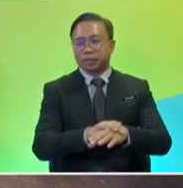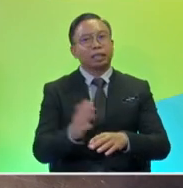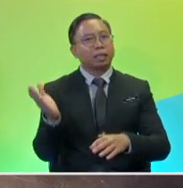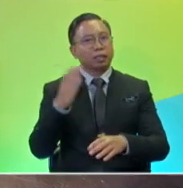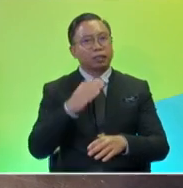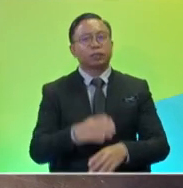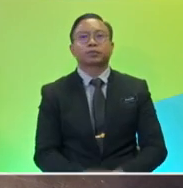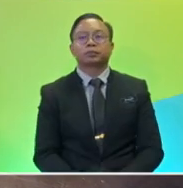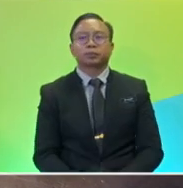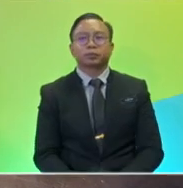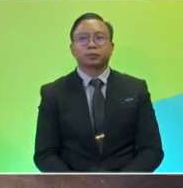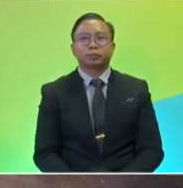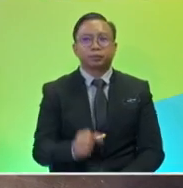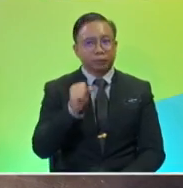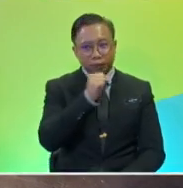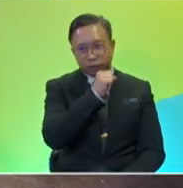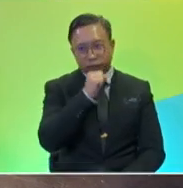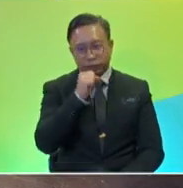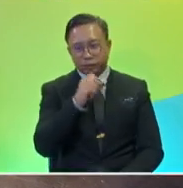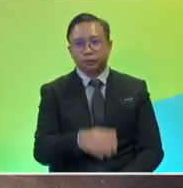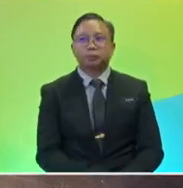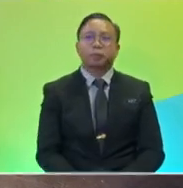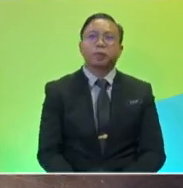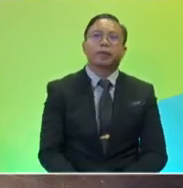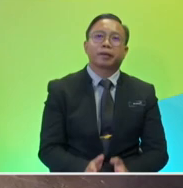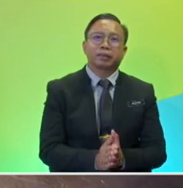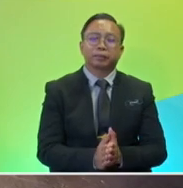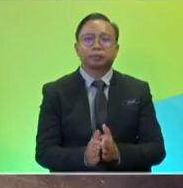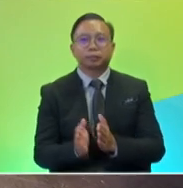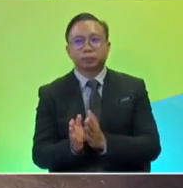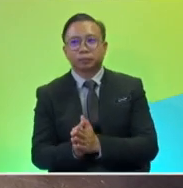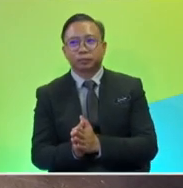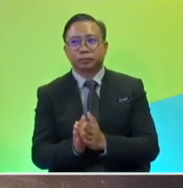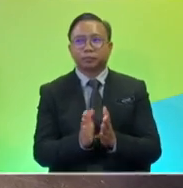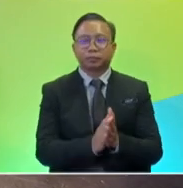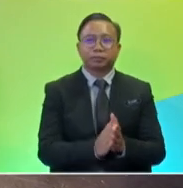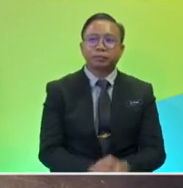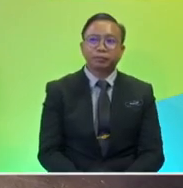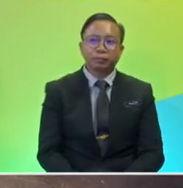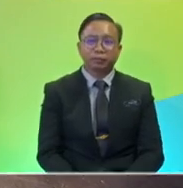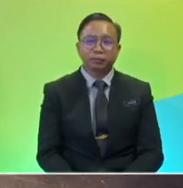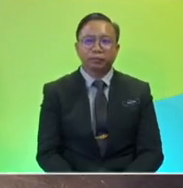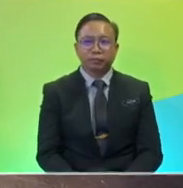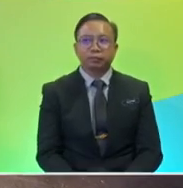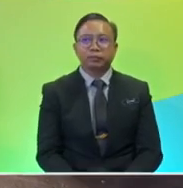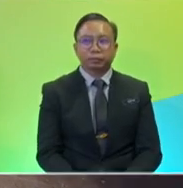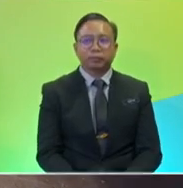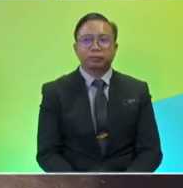go! And let's do some actions as well, okay? Yeah. This time. Okay. Let's look for